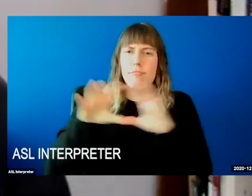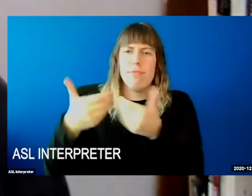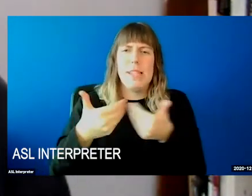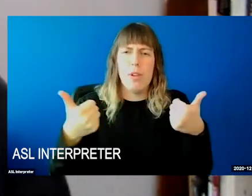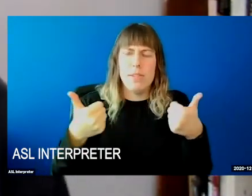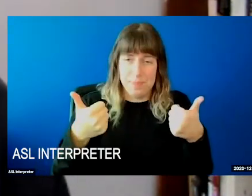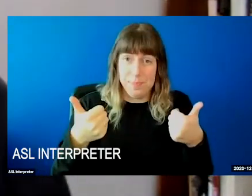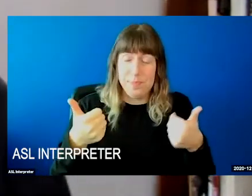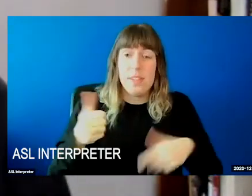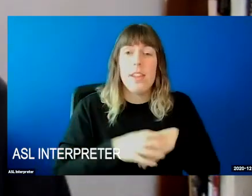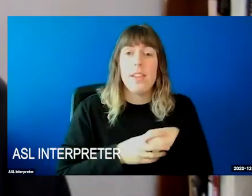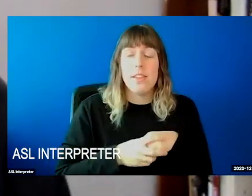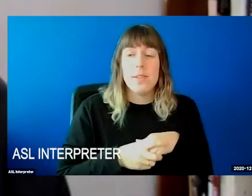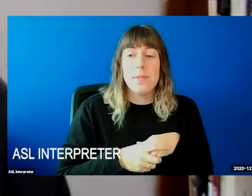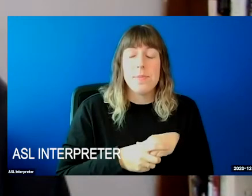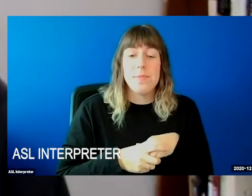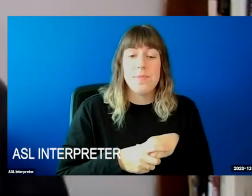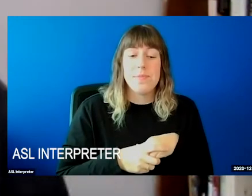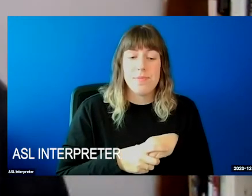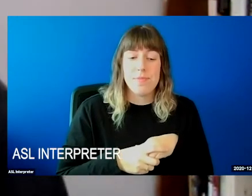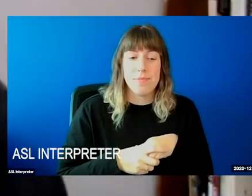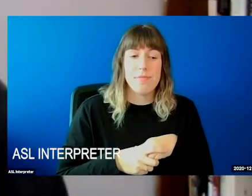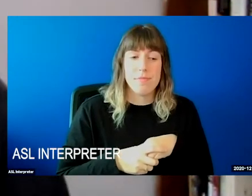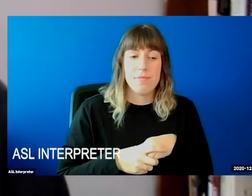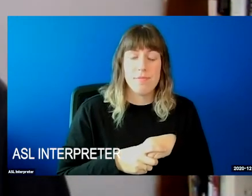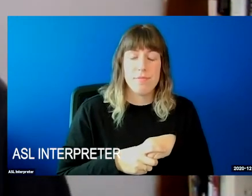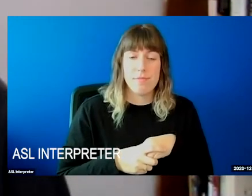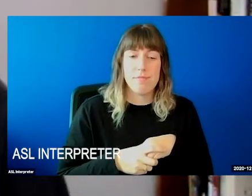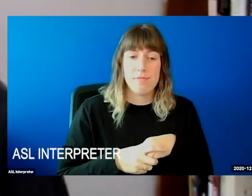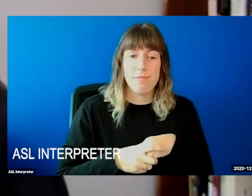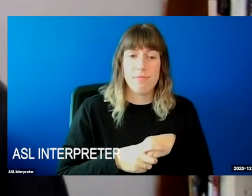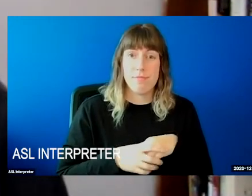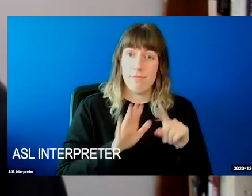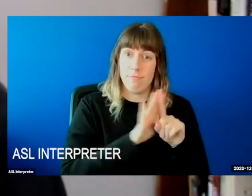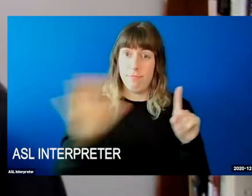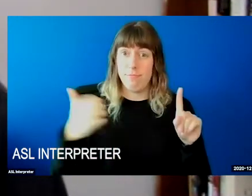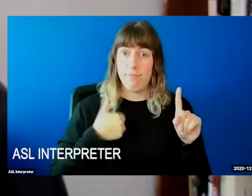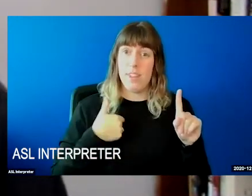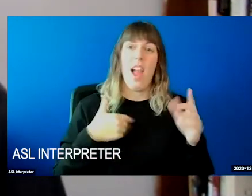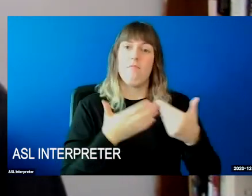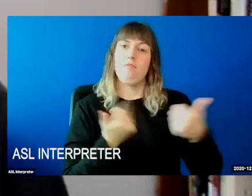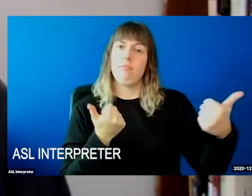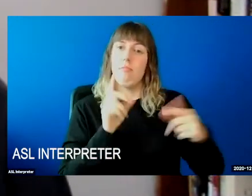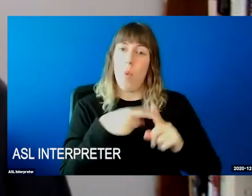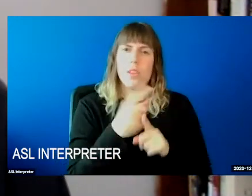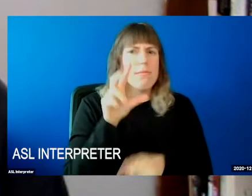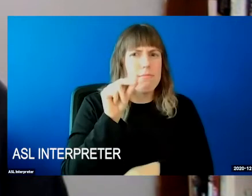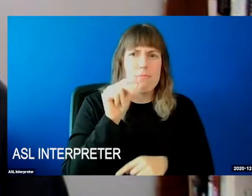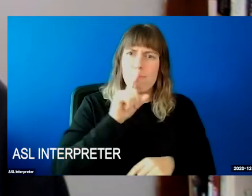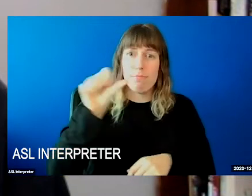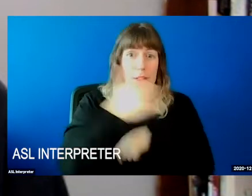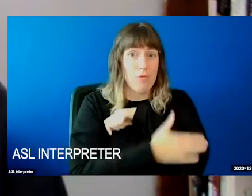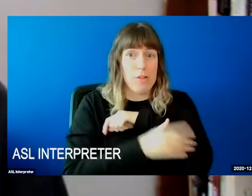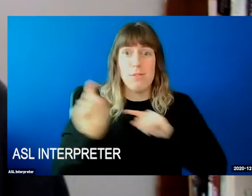feature of our world is experienced not just in the Canadian disability community, but